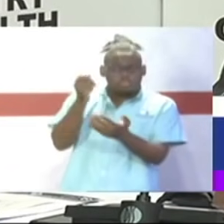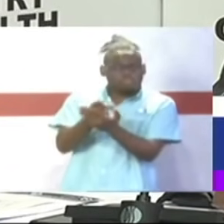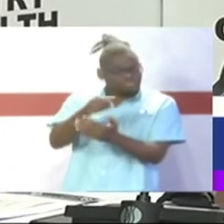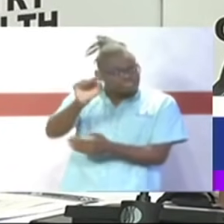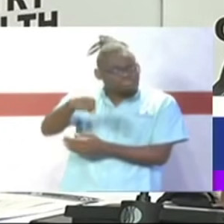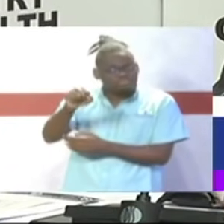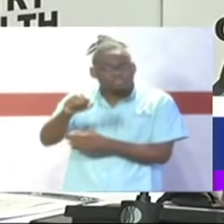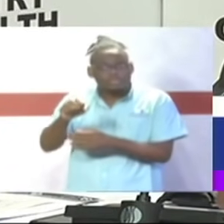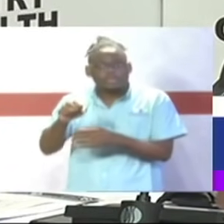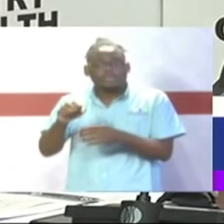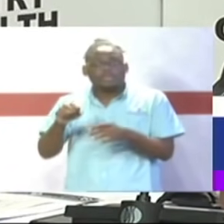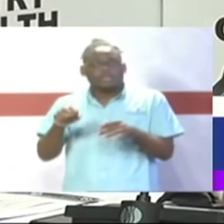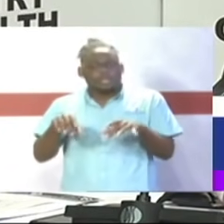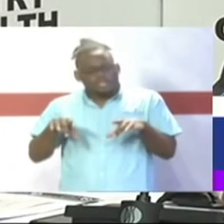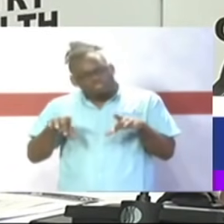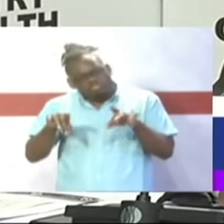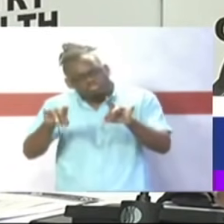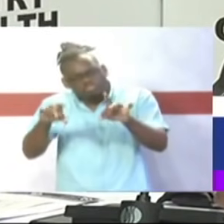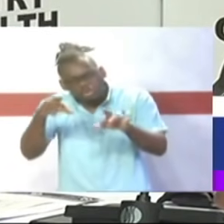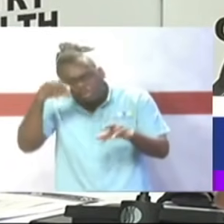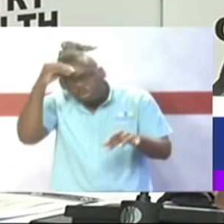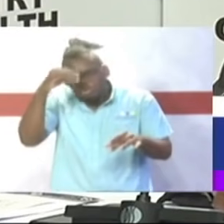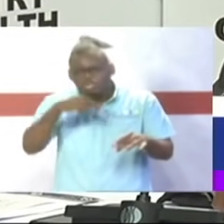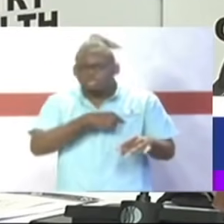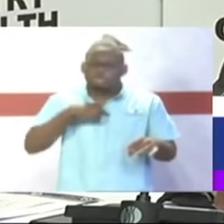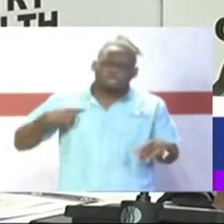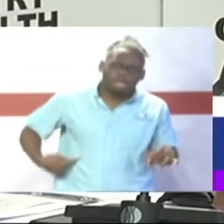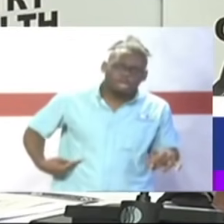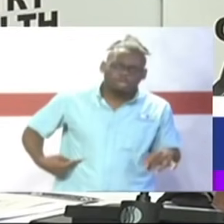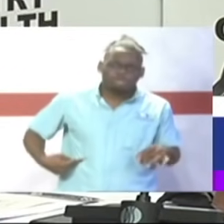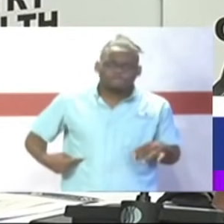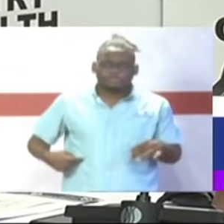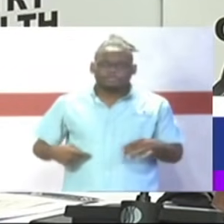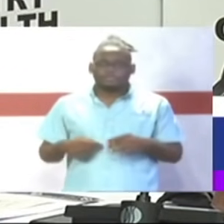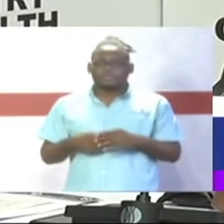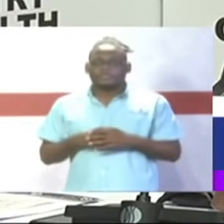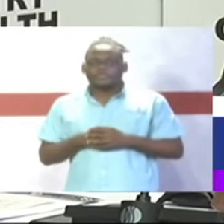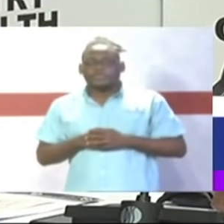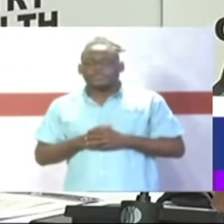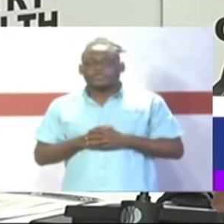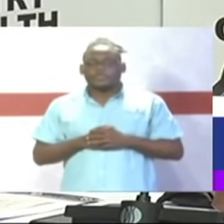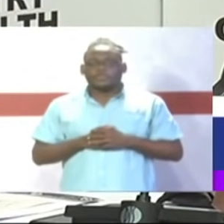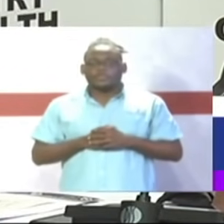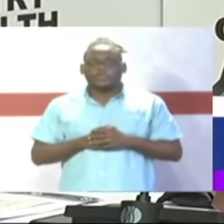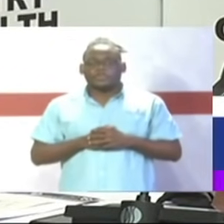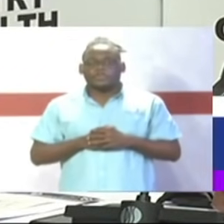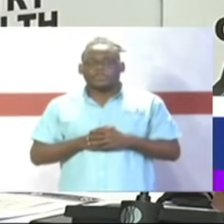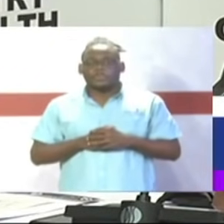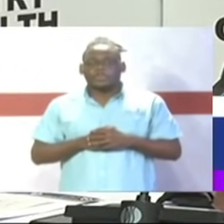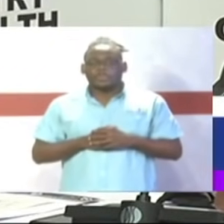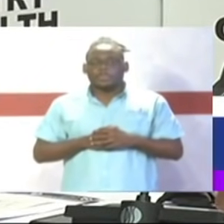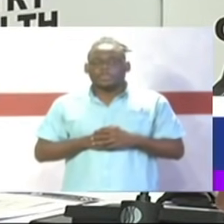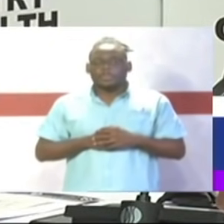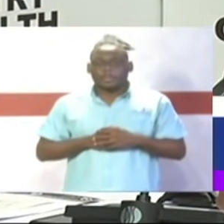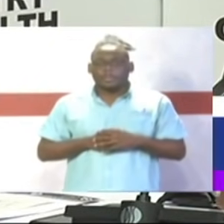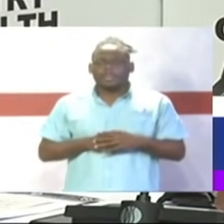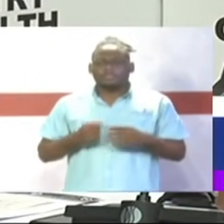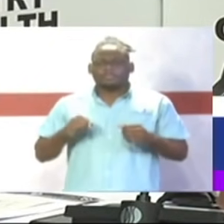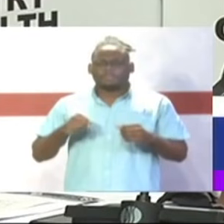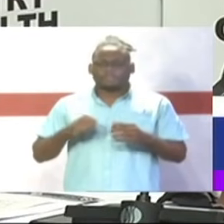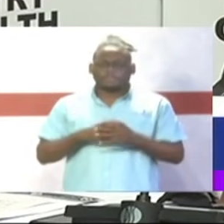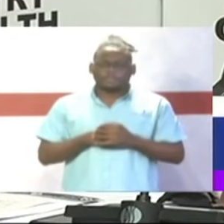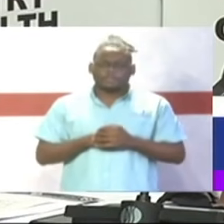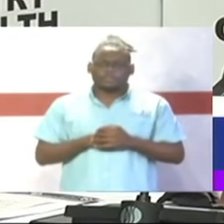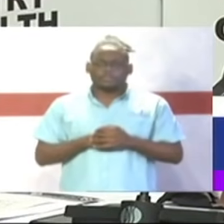the United Arab Emirates. Sinopharm has a paper before WHO for approval as well, which